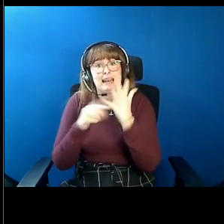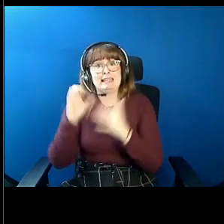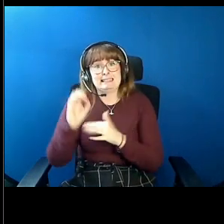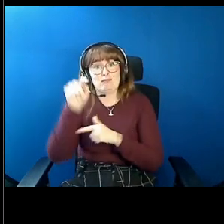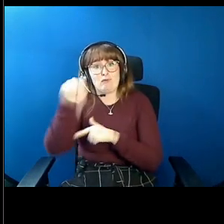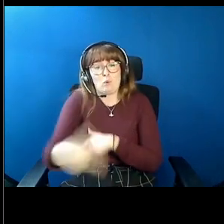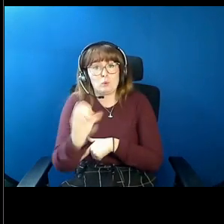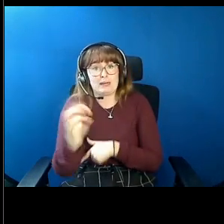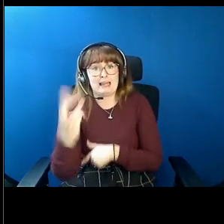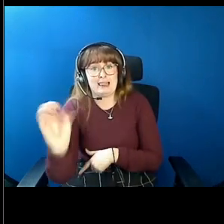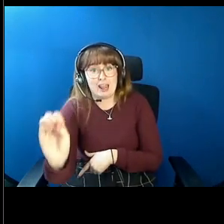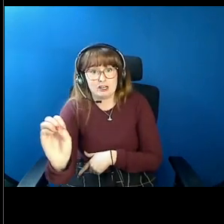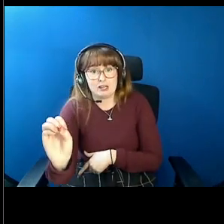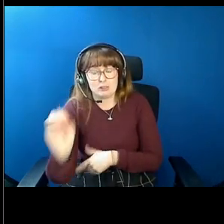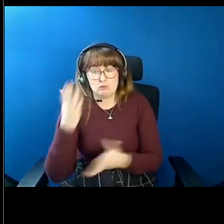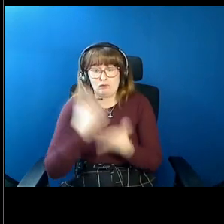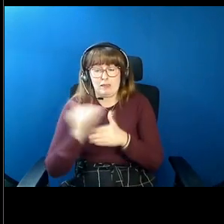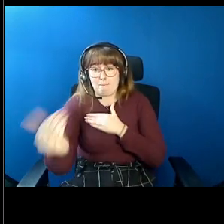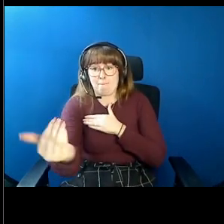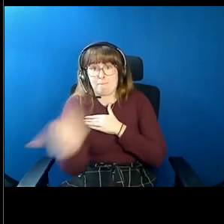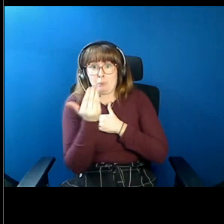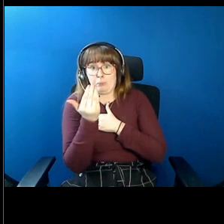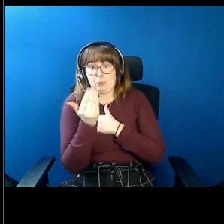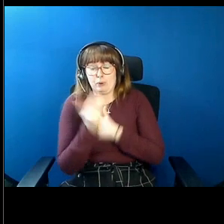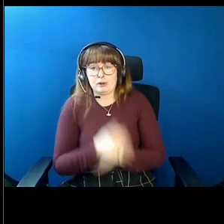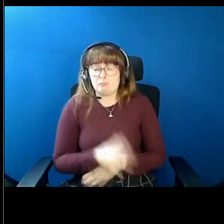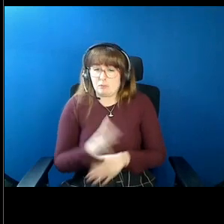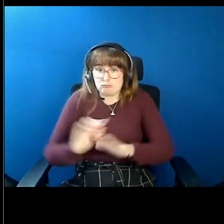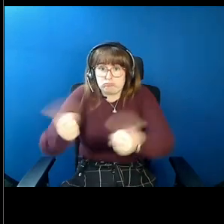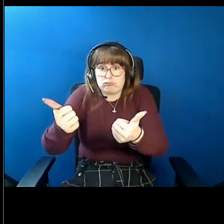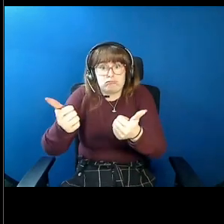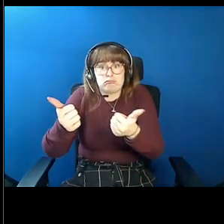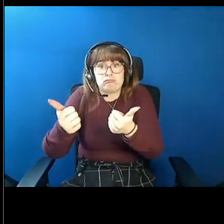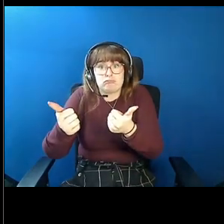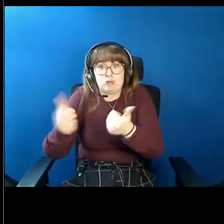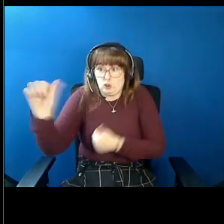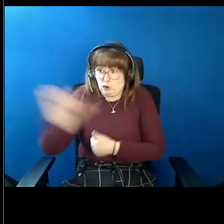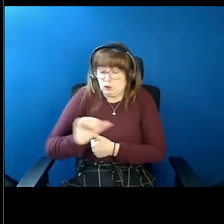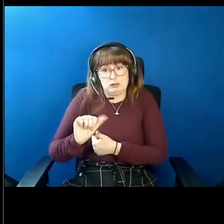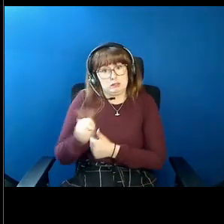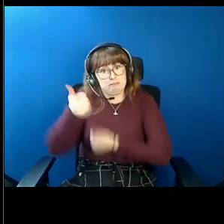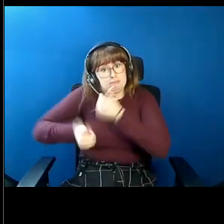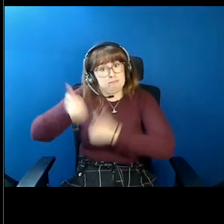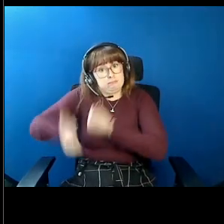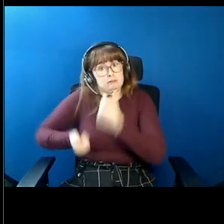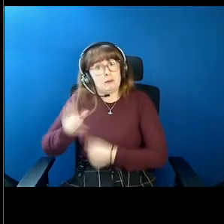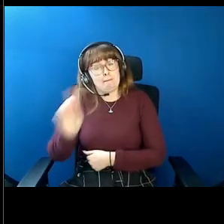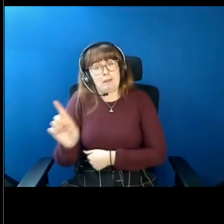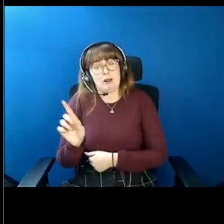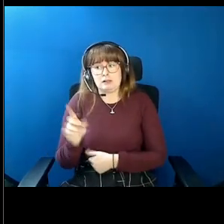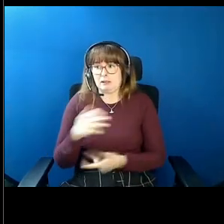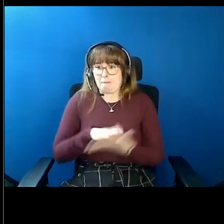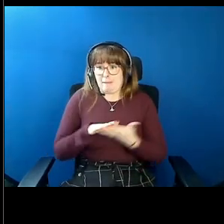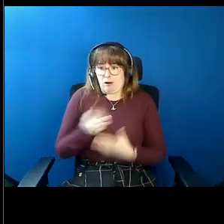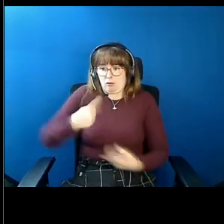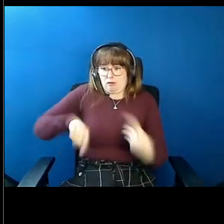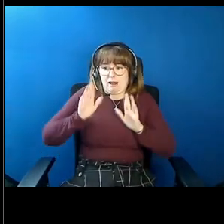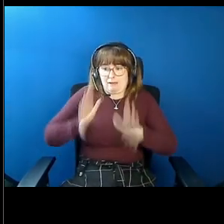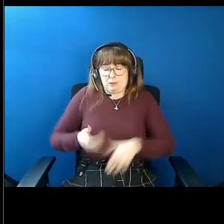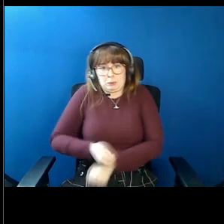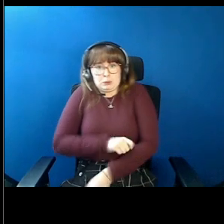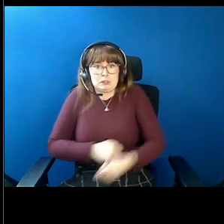than probably most are targeting, which is great and should absolutely be applauded. But that obviously meant that we had to create a plan as